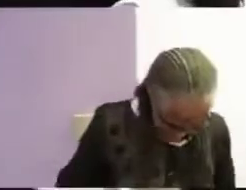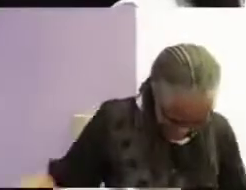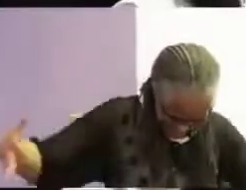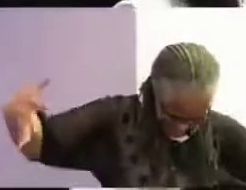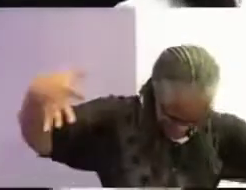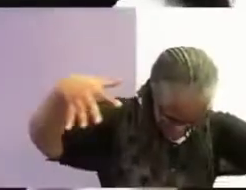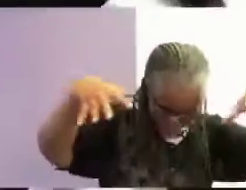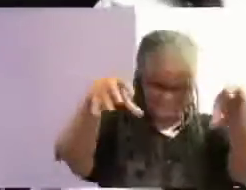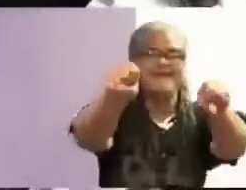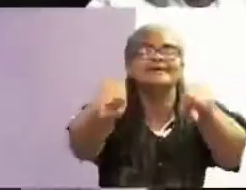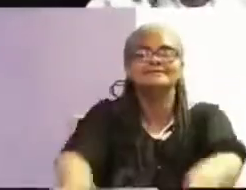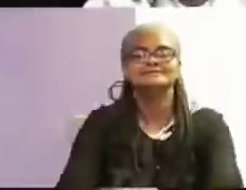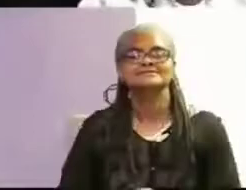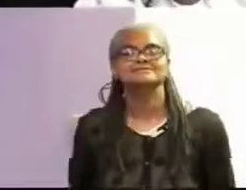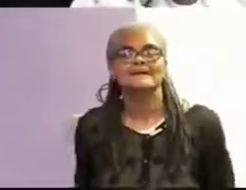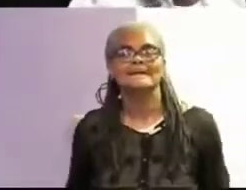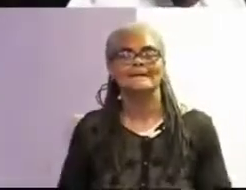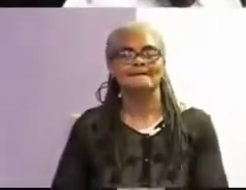Yes.